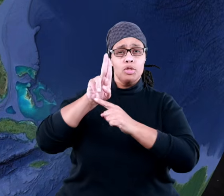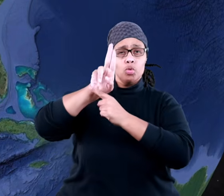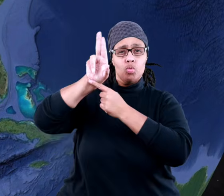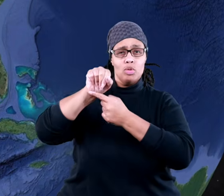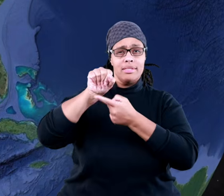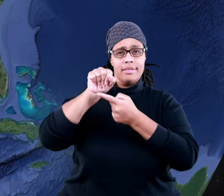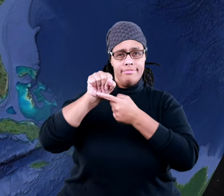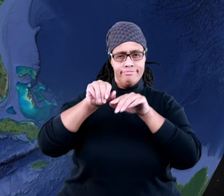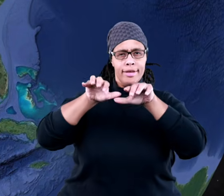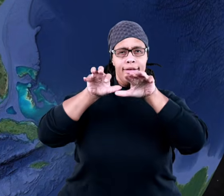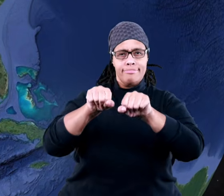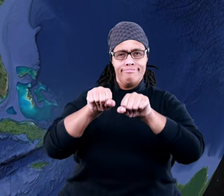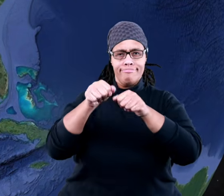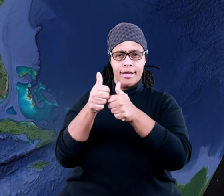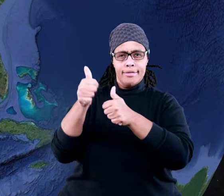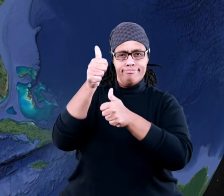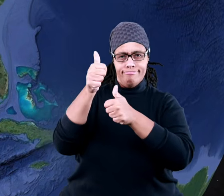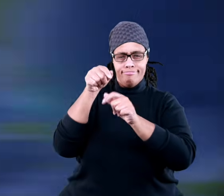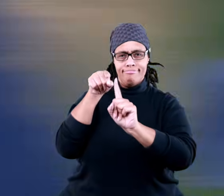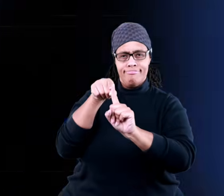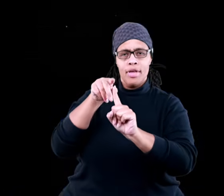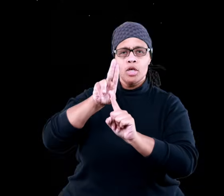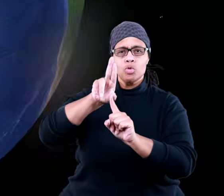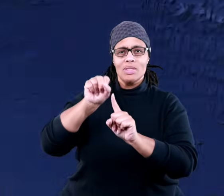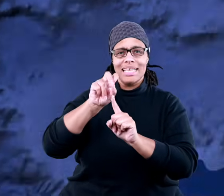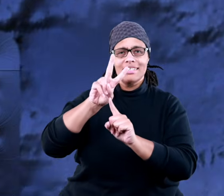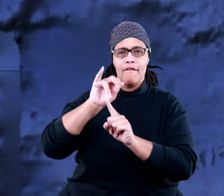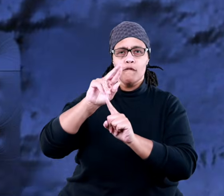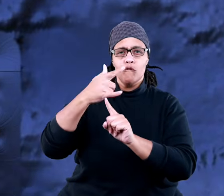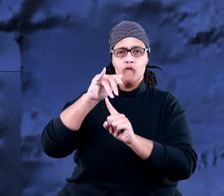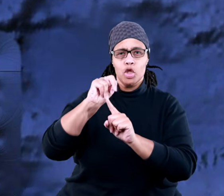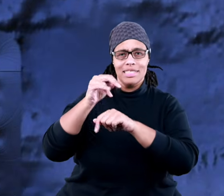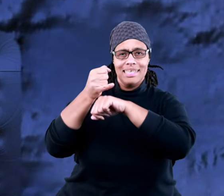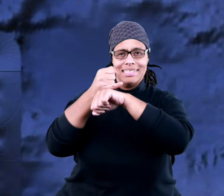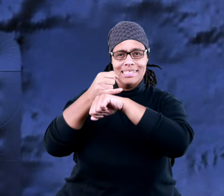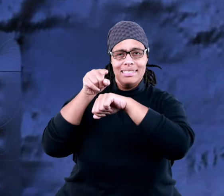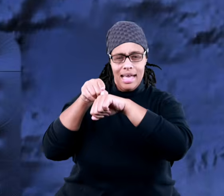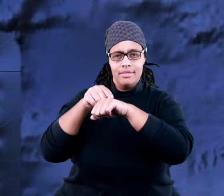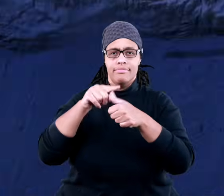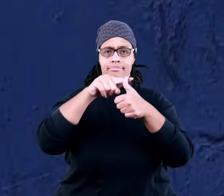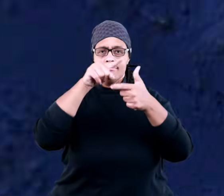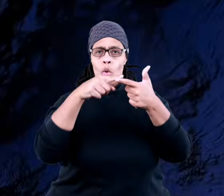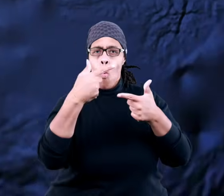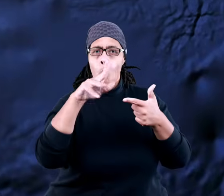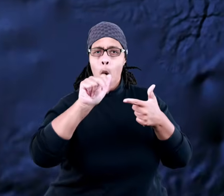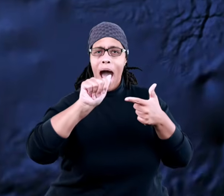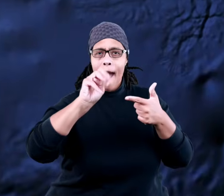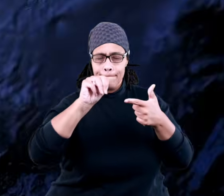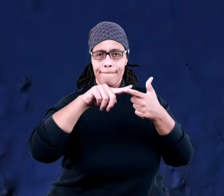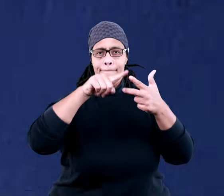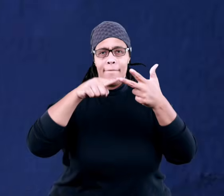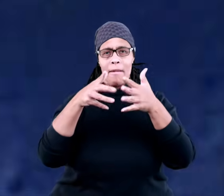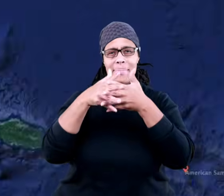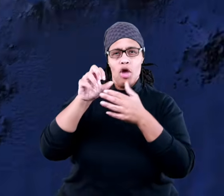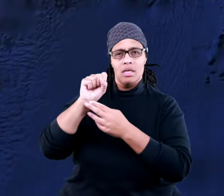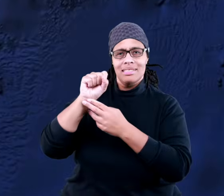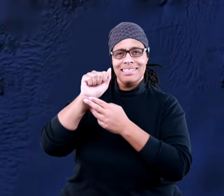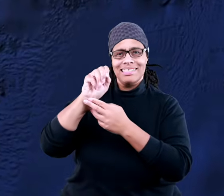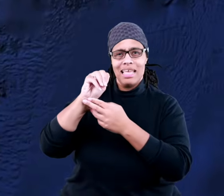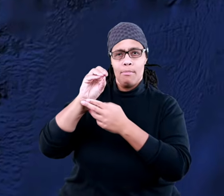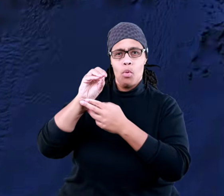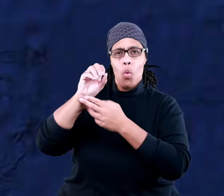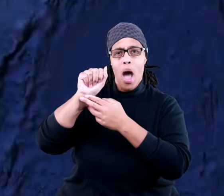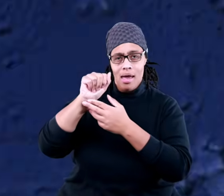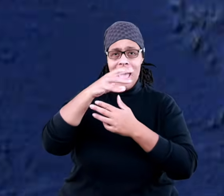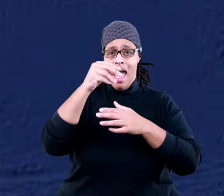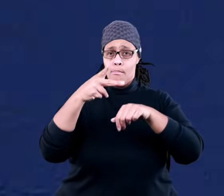States, for example, claim under its jurisdiction the U.S. Virgin Islands, Guam, American